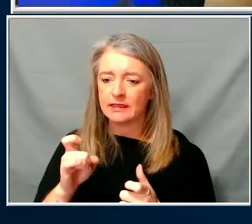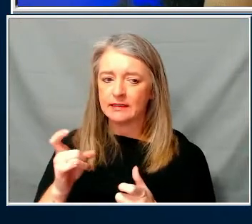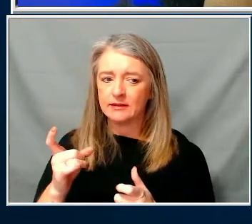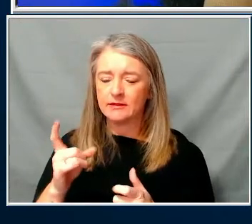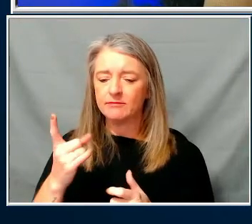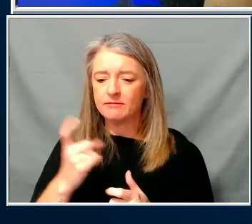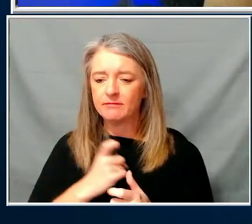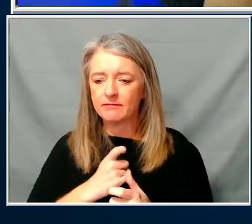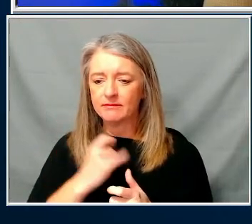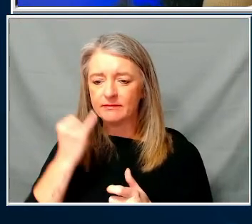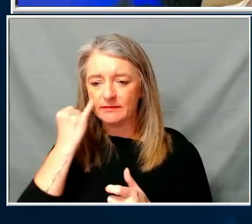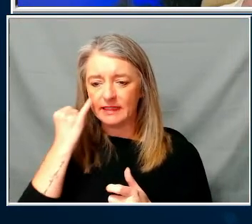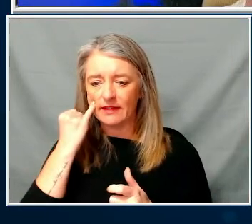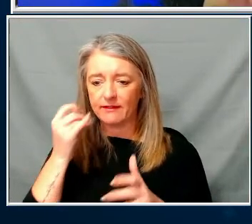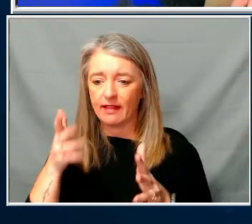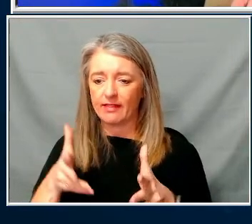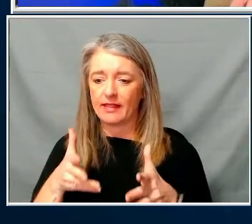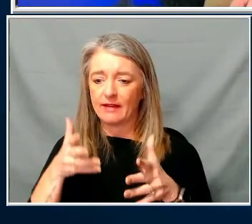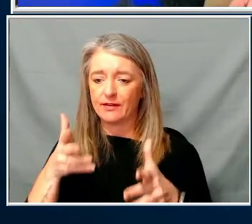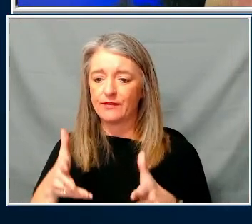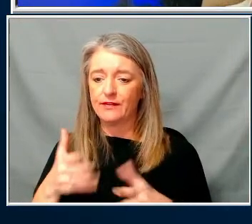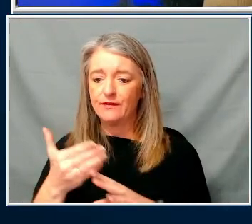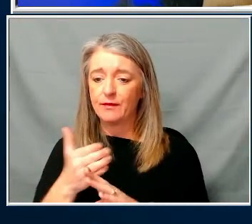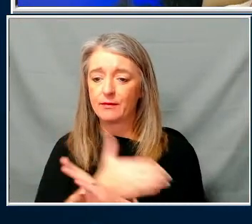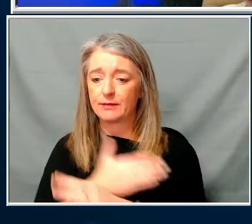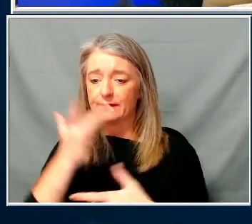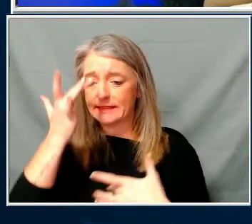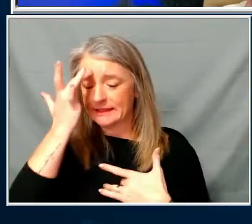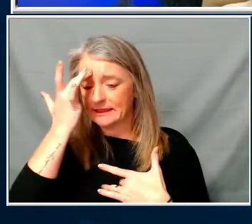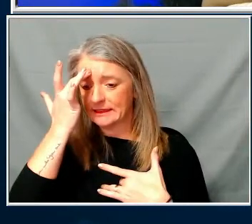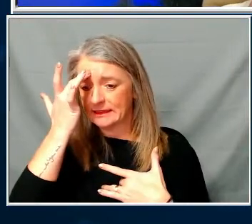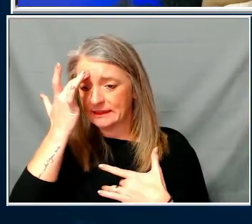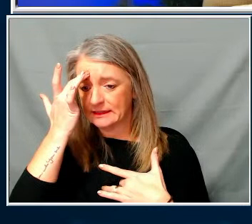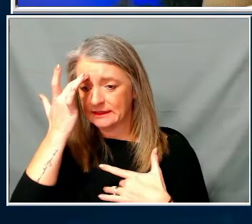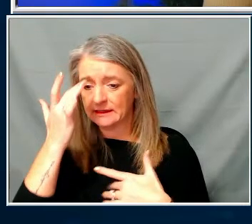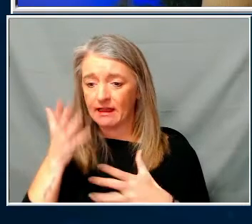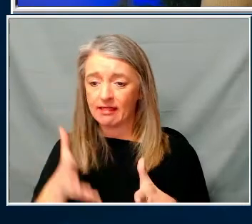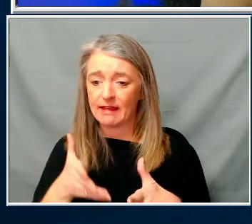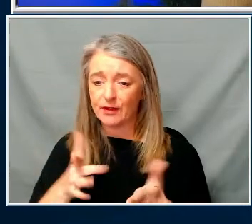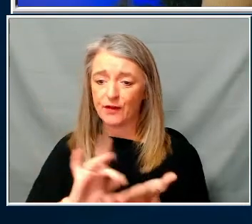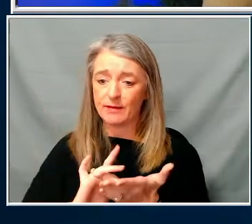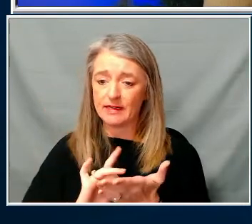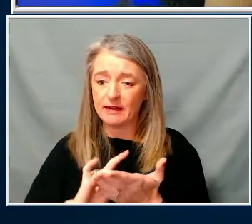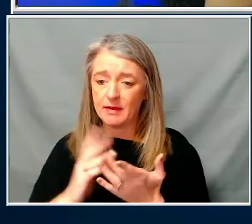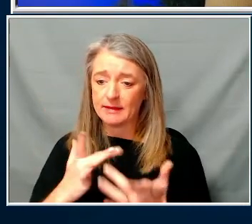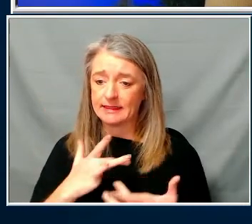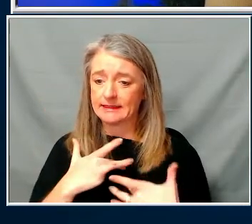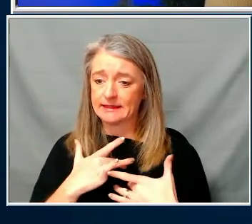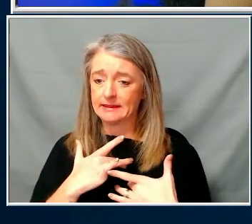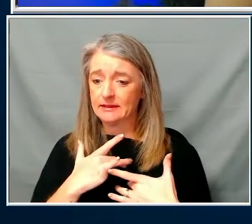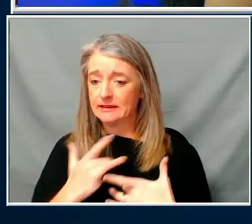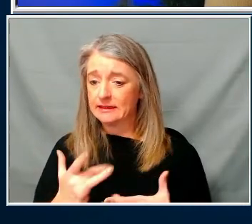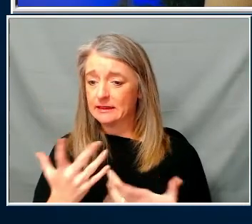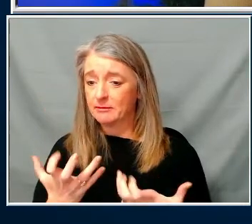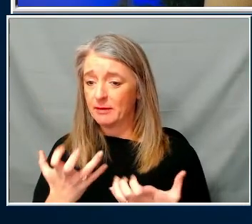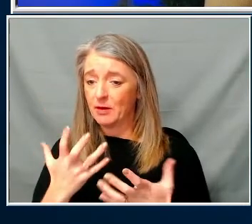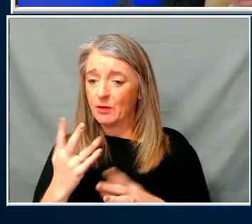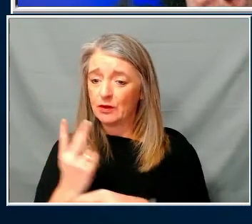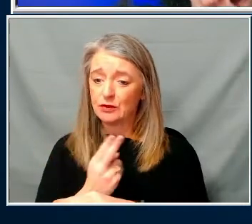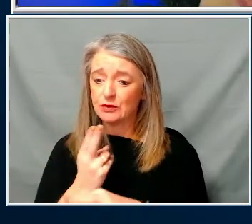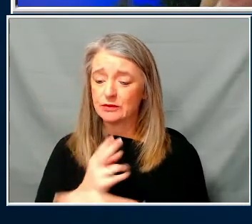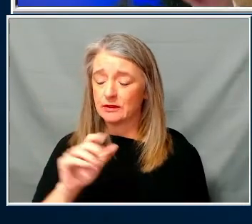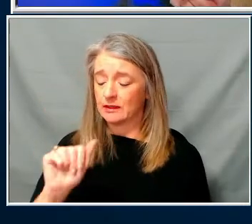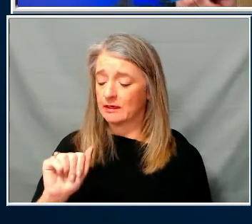they have leftover from maybe a previous illness, somebody might be tempted to use that. Is that something they could use, leftover amoxicillin